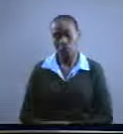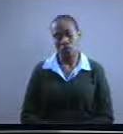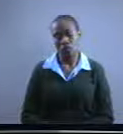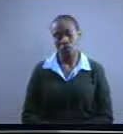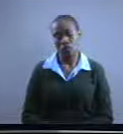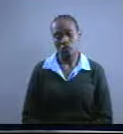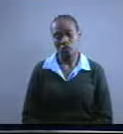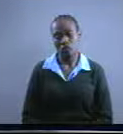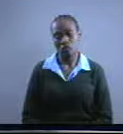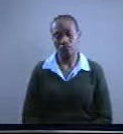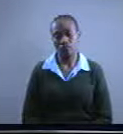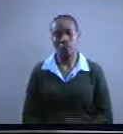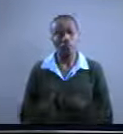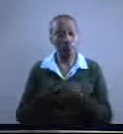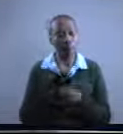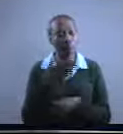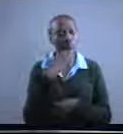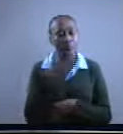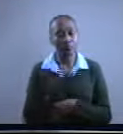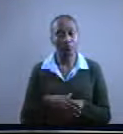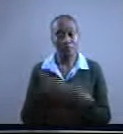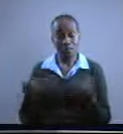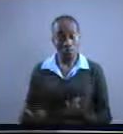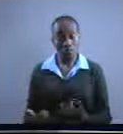Thank you, Honorable Mufamadi. Honorable Harris.